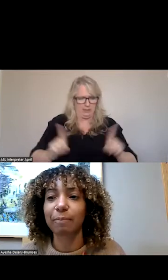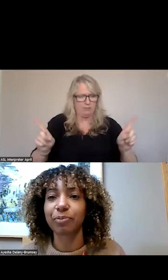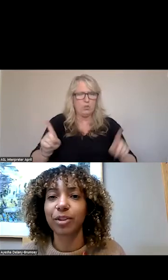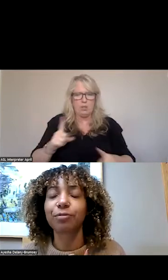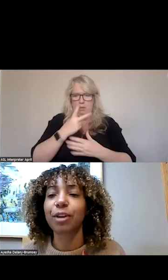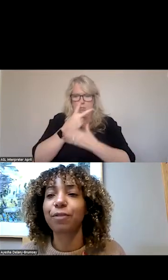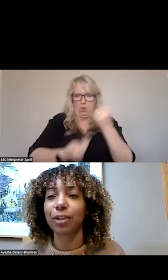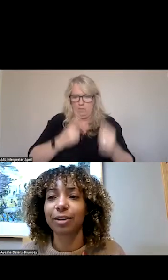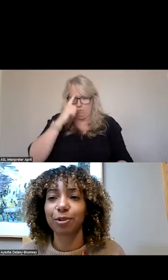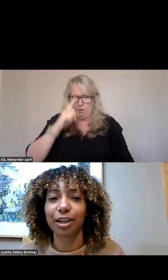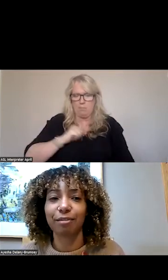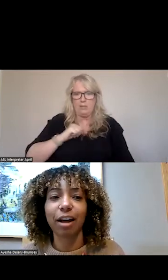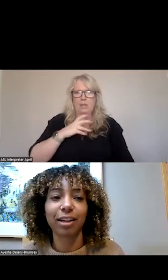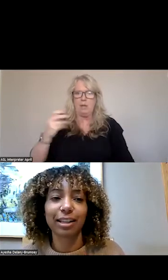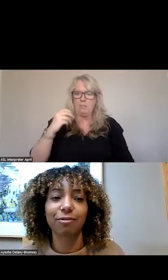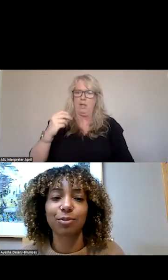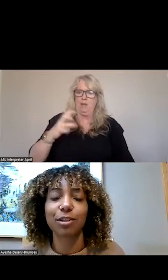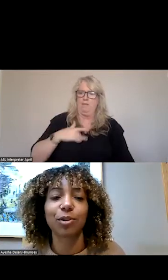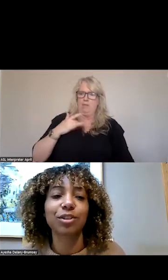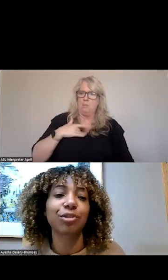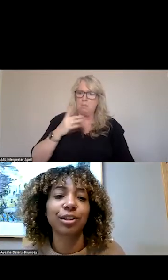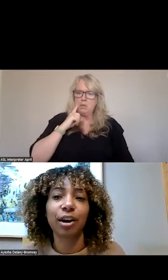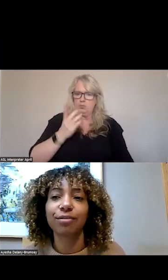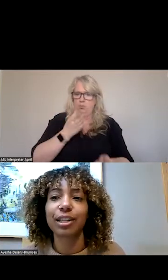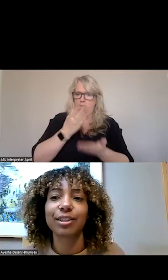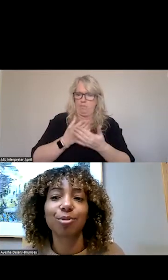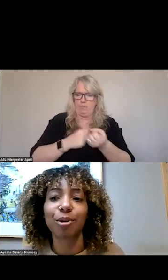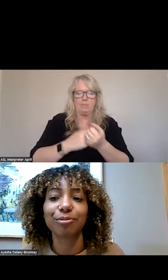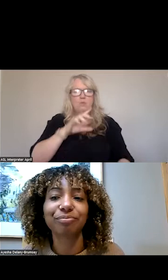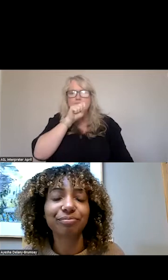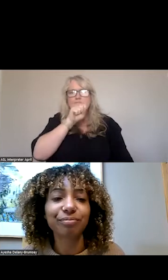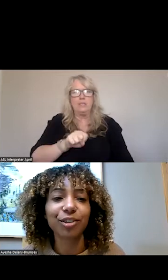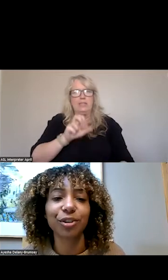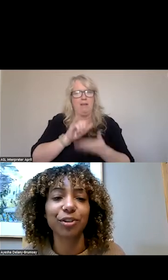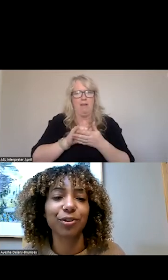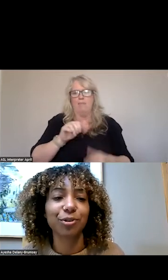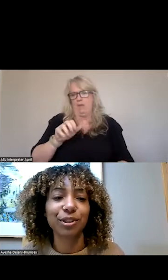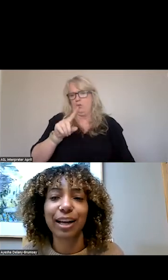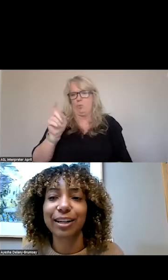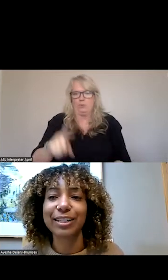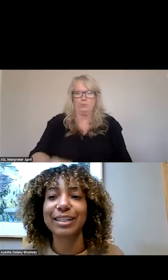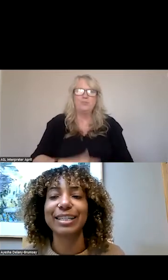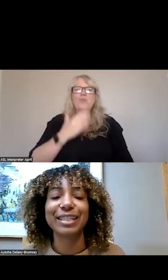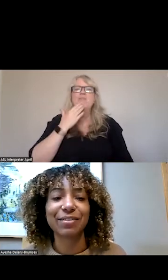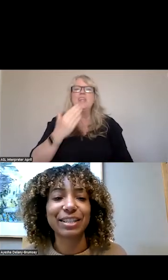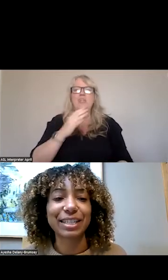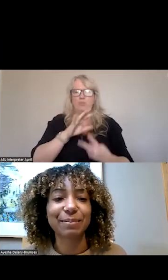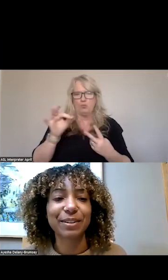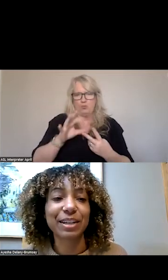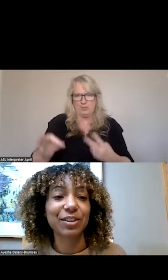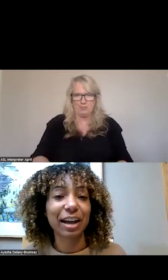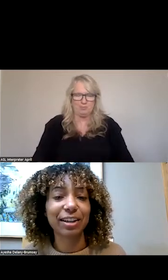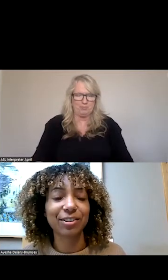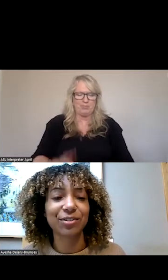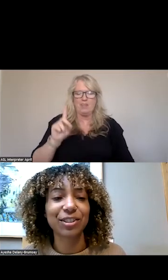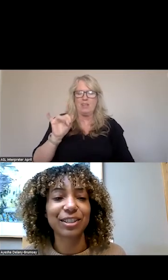because it felt like it was validating that response. So I just really love seeing this quote. So thank you for choosing that David and team,